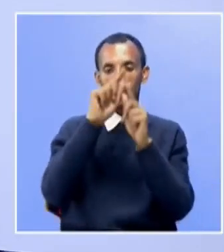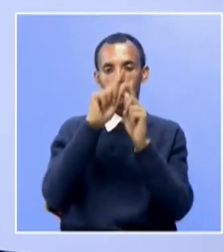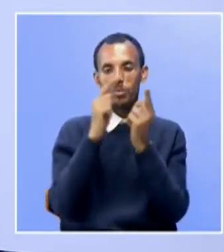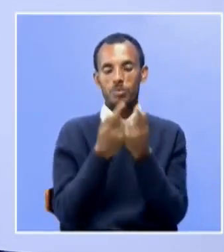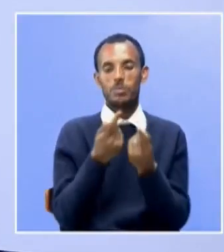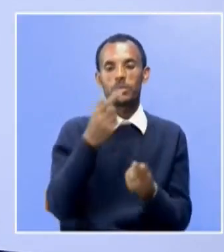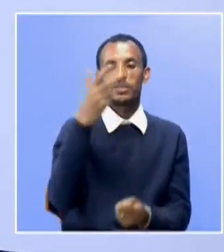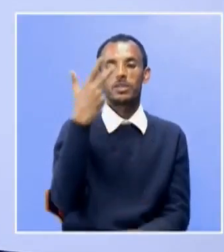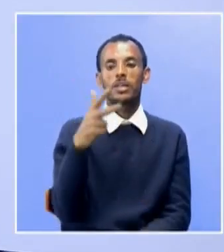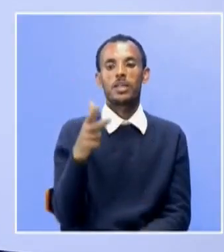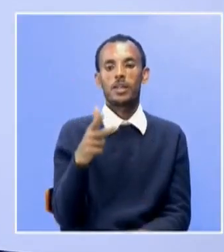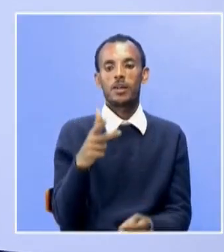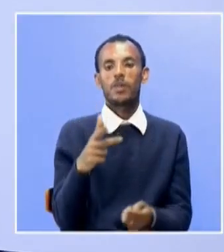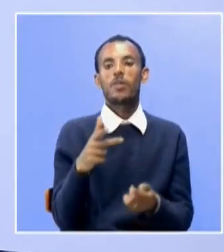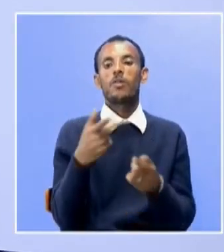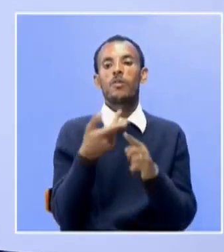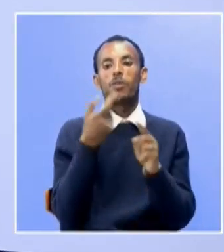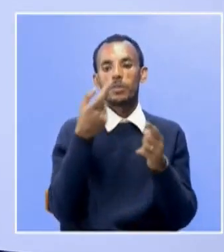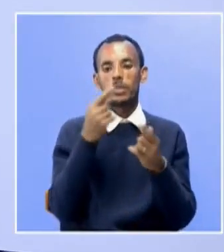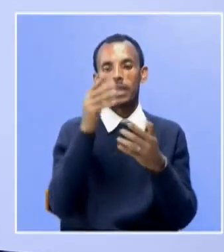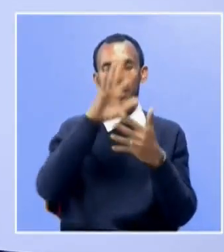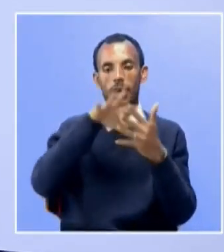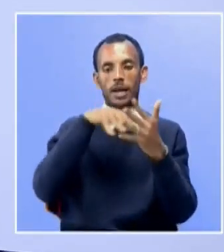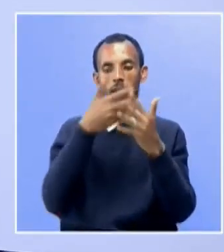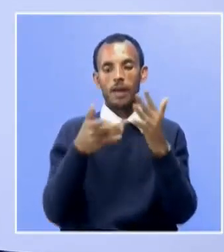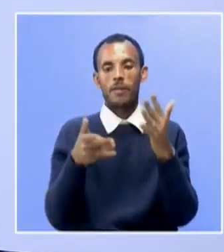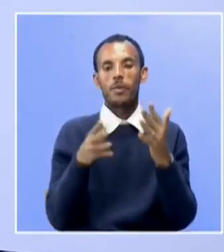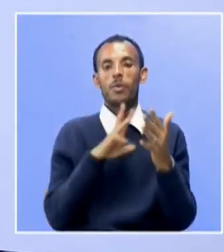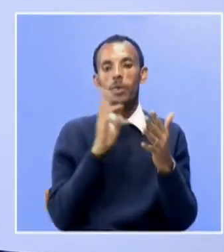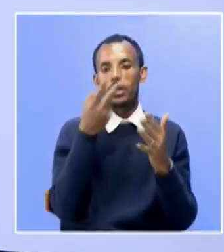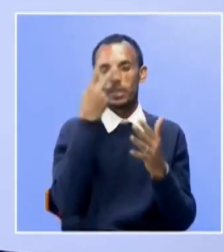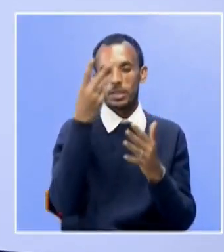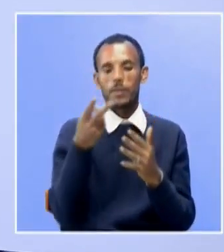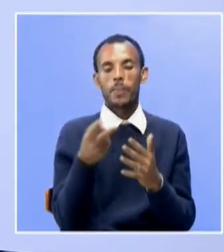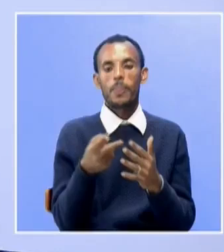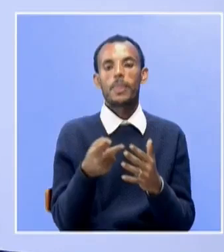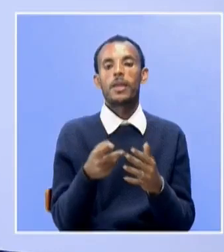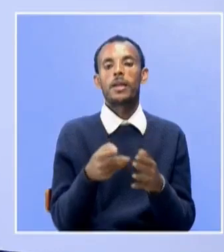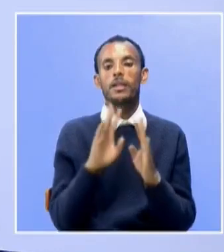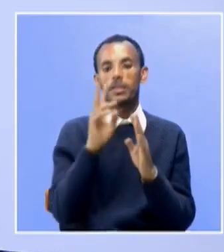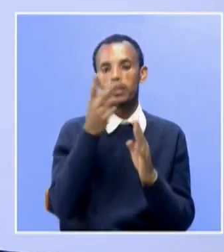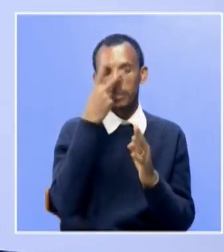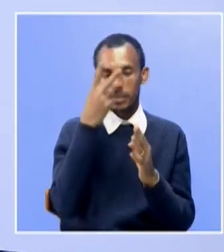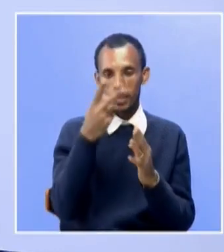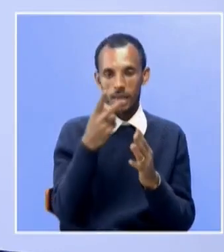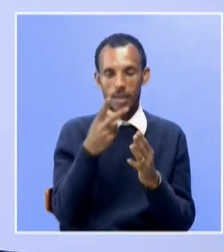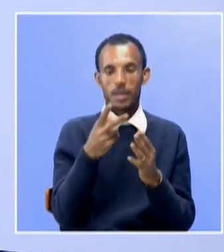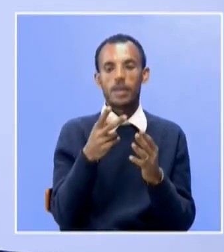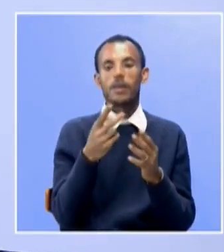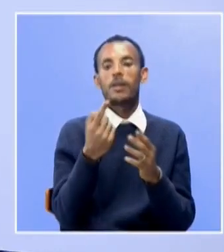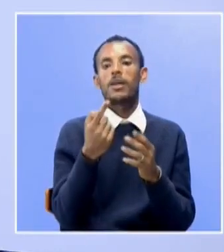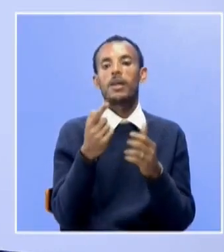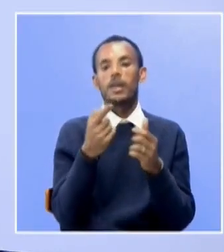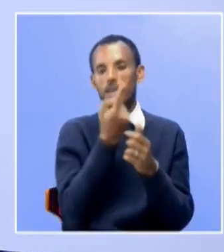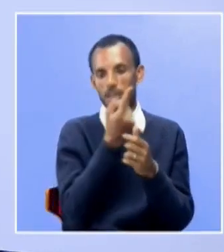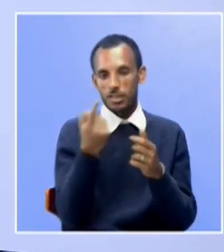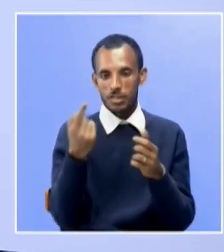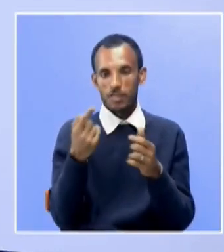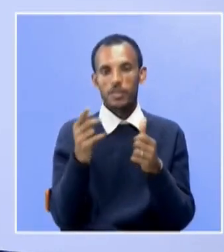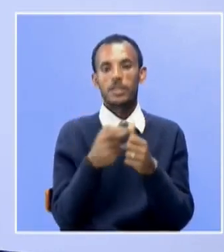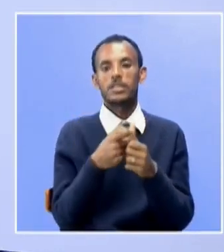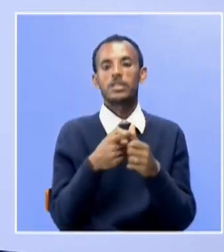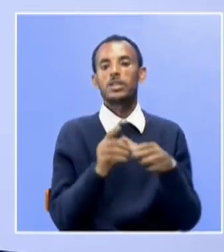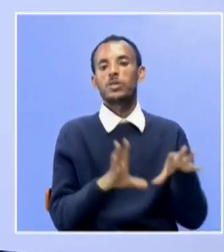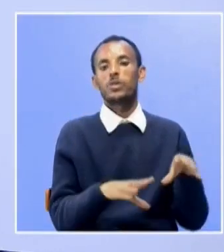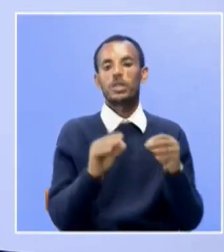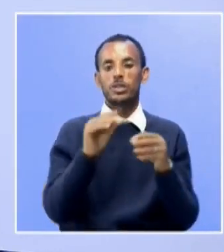13. From this graph, you can see this. And let's just read each first. And the number of